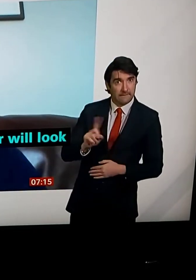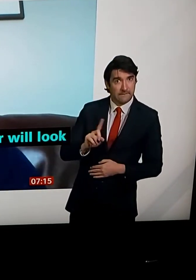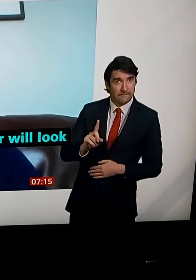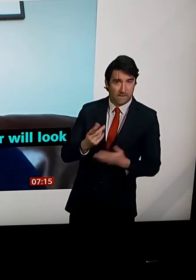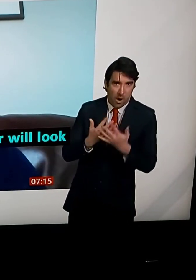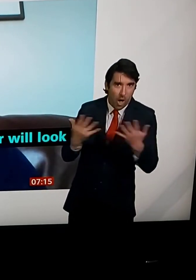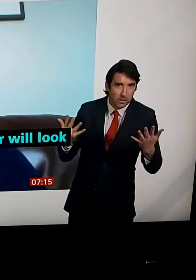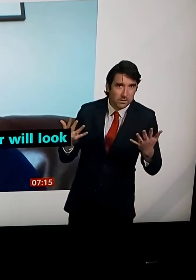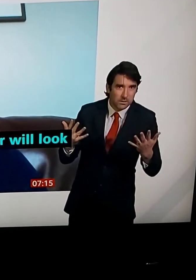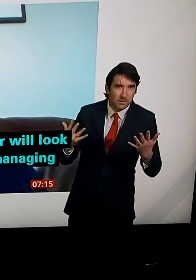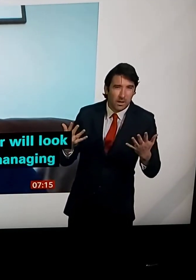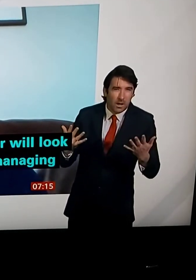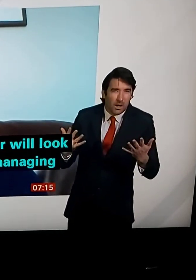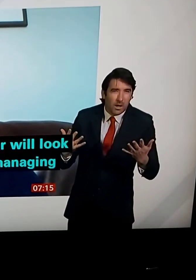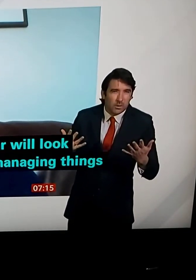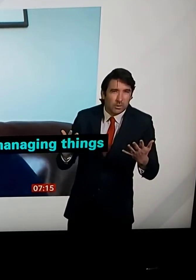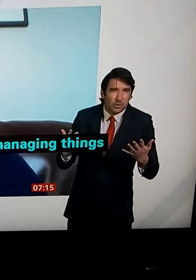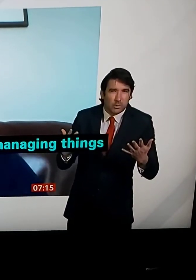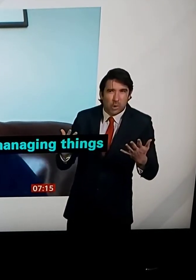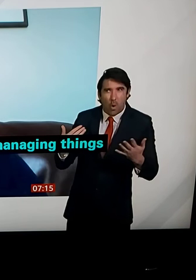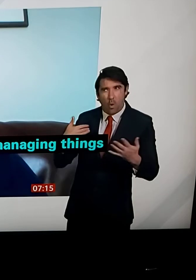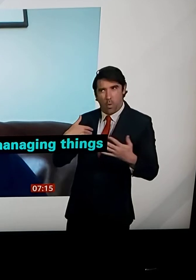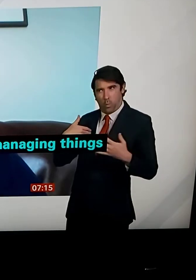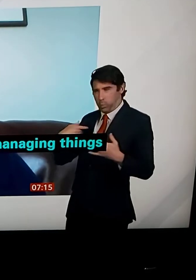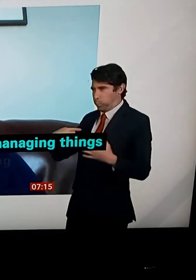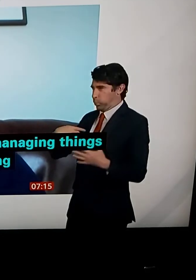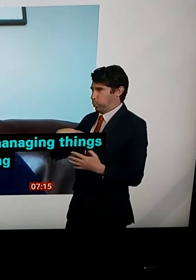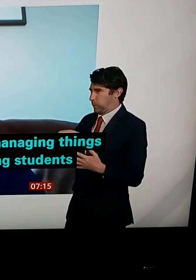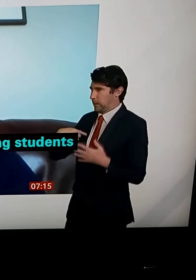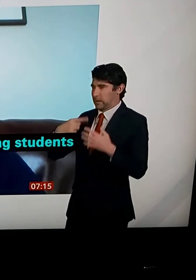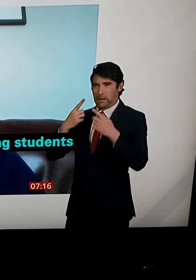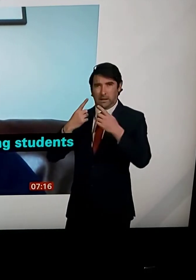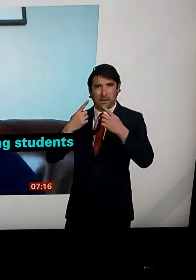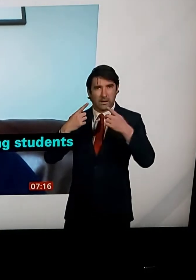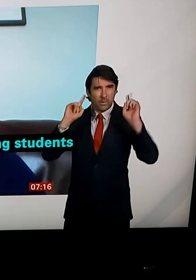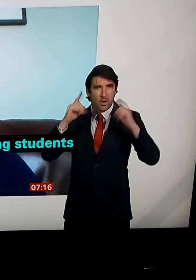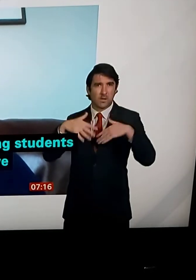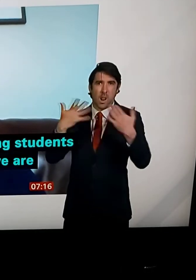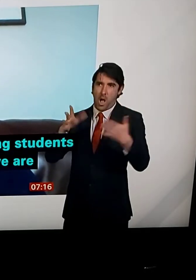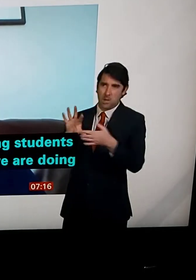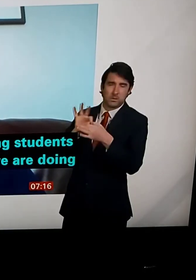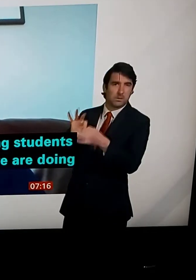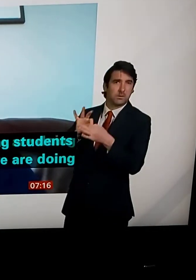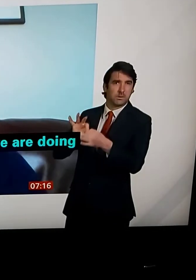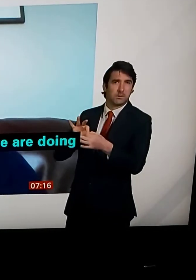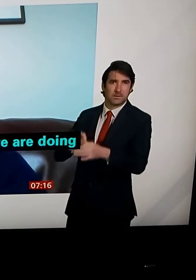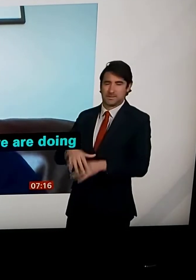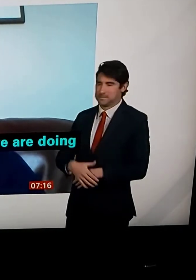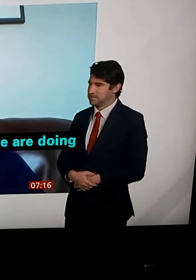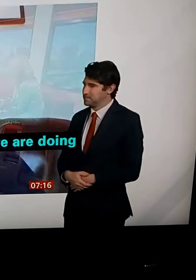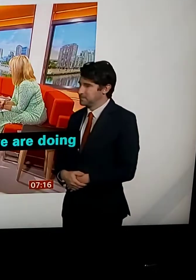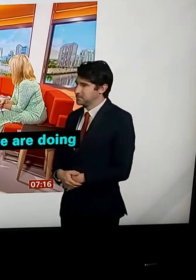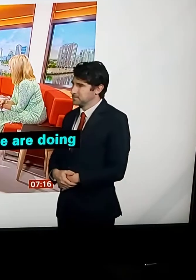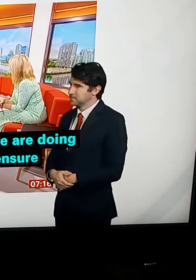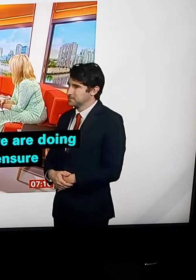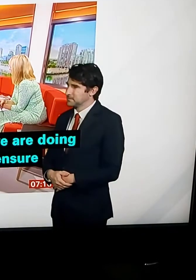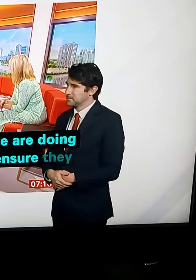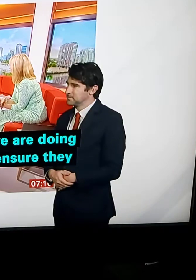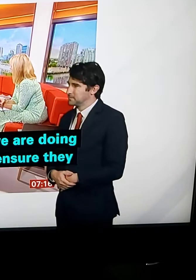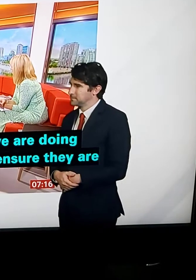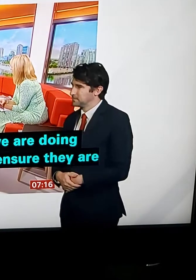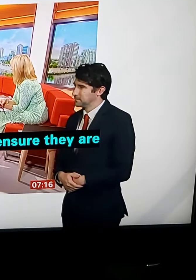having those students coming through, and we're doing everything we can to ensure that they're supported fully. And what about from your perspective of making